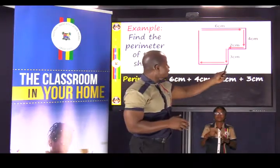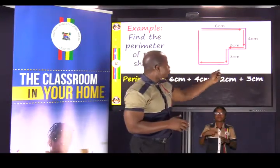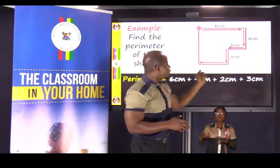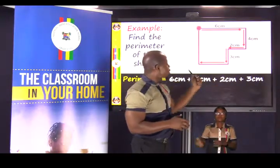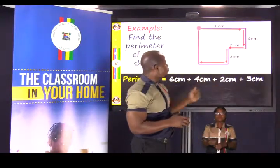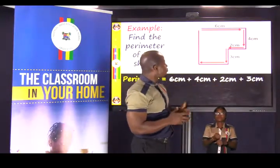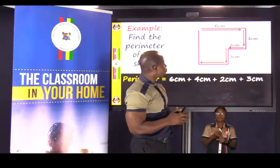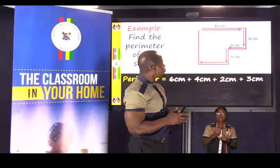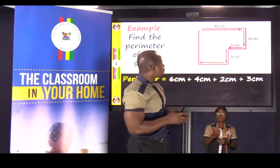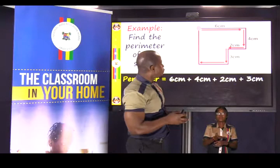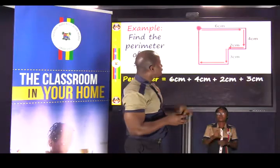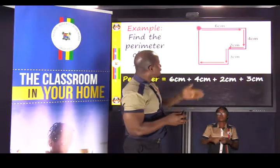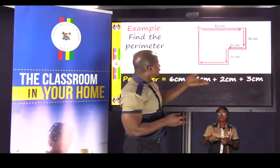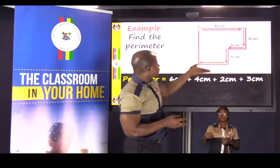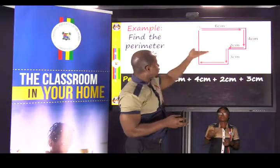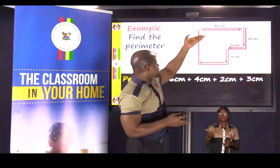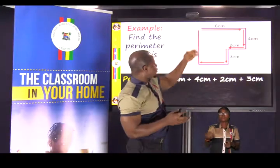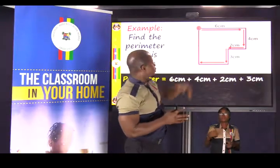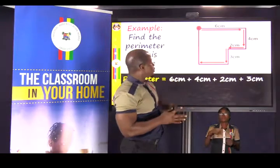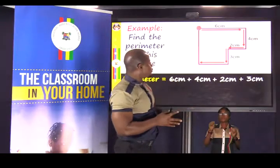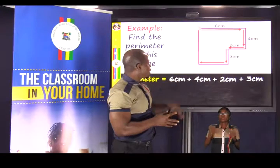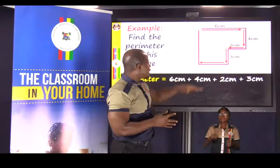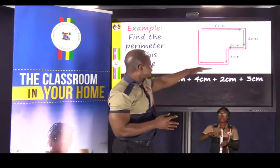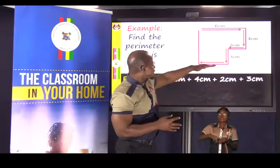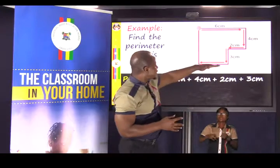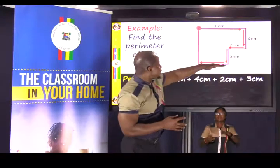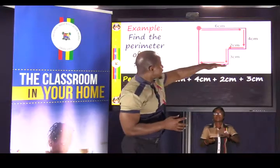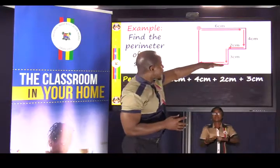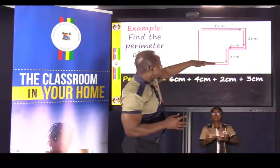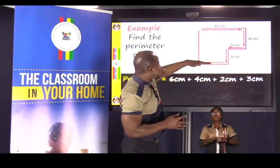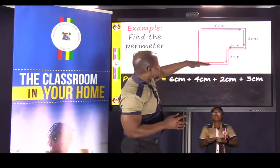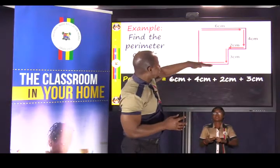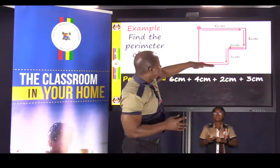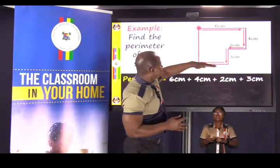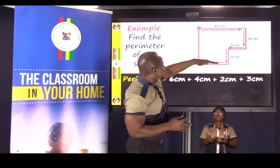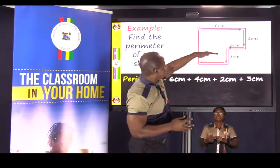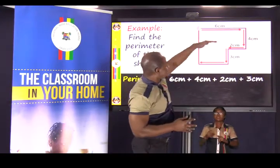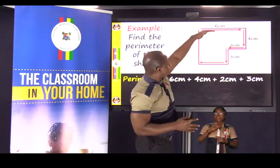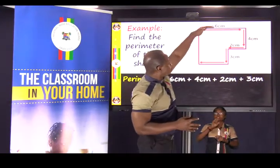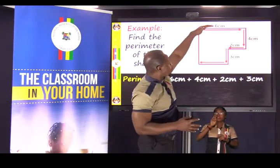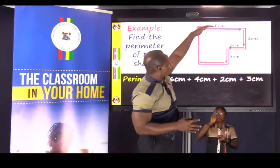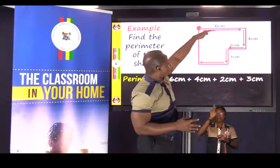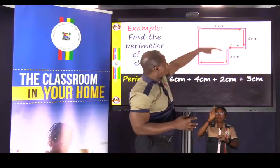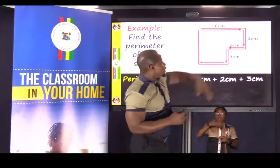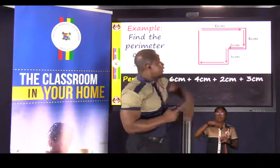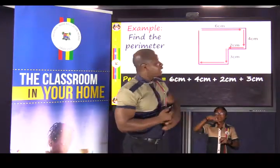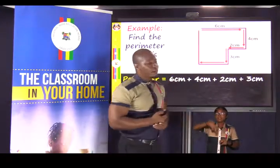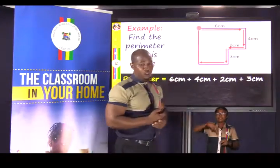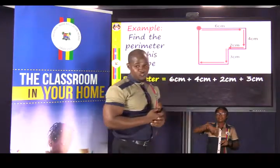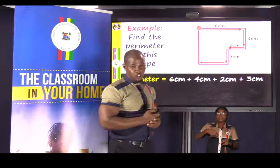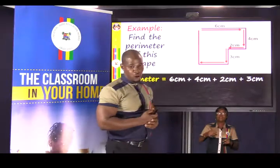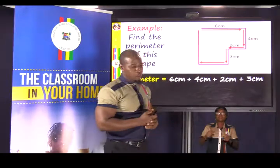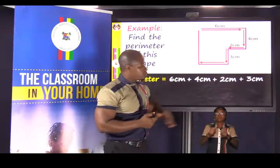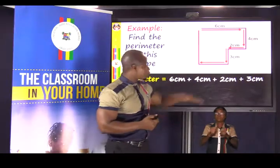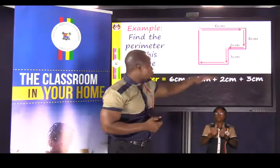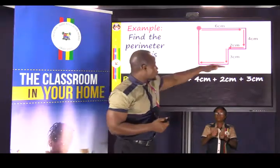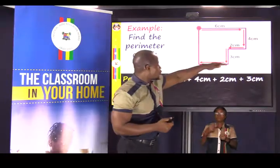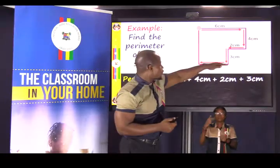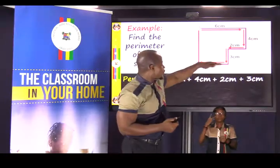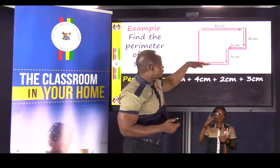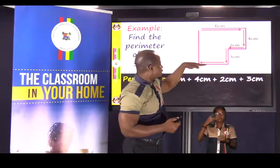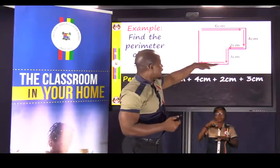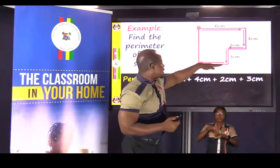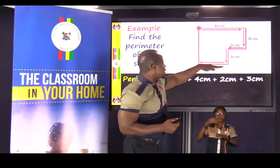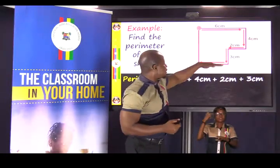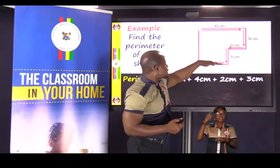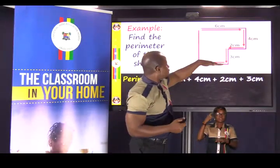get from here to here. We can relate this line to the line on top. So we're